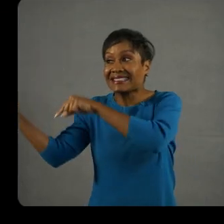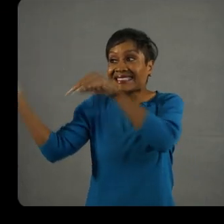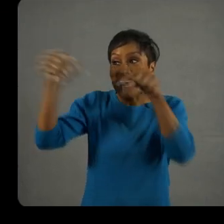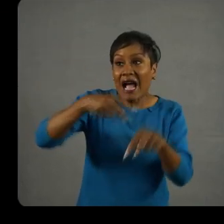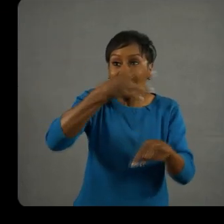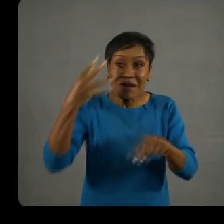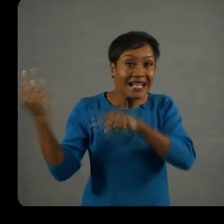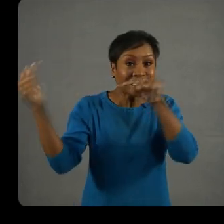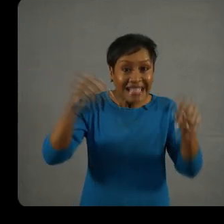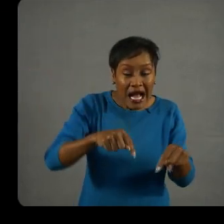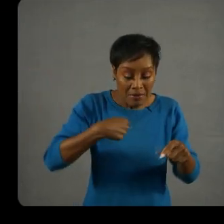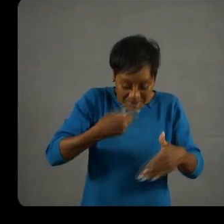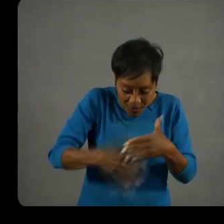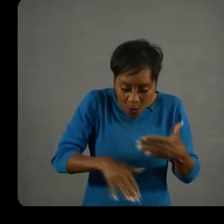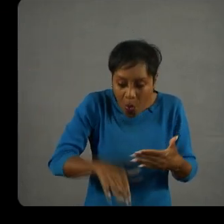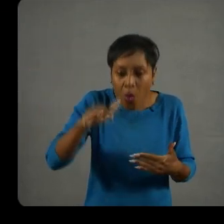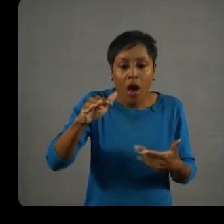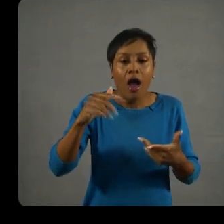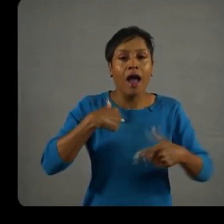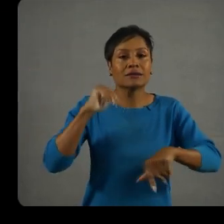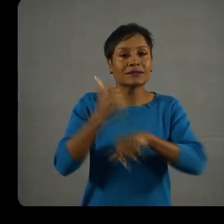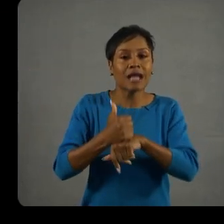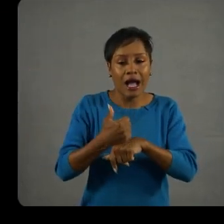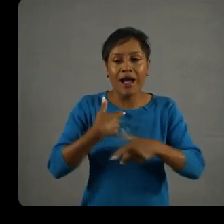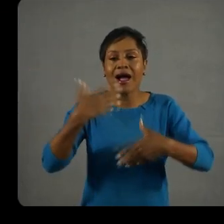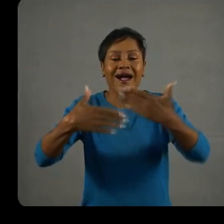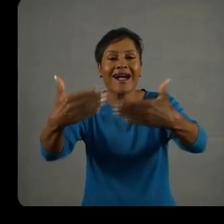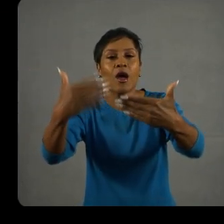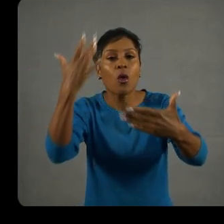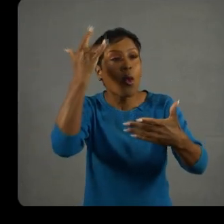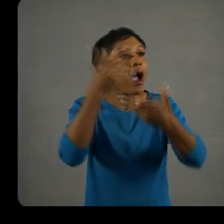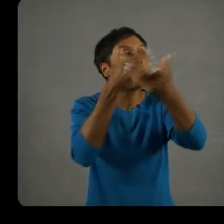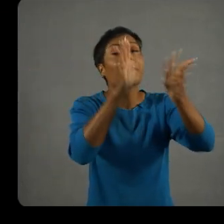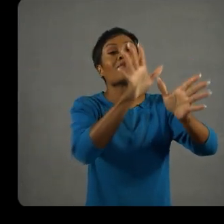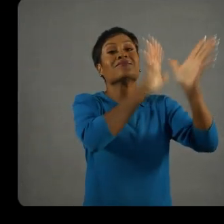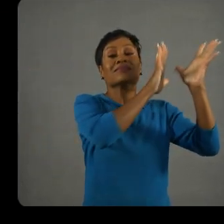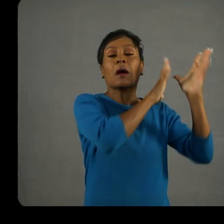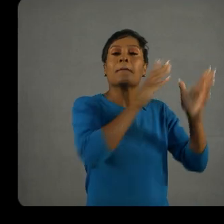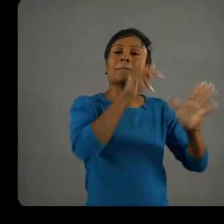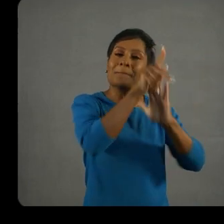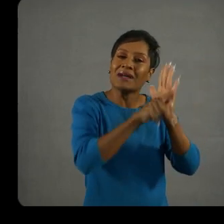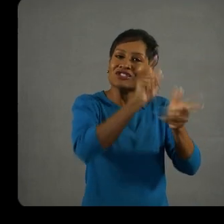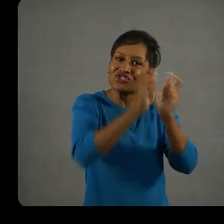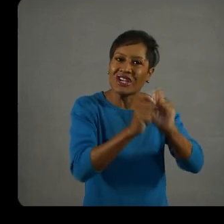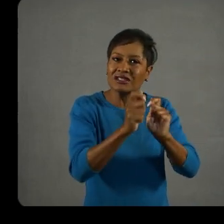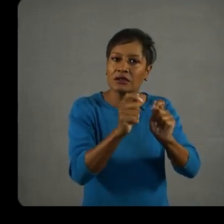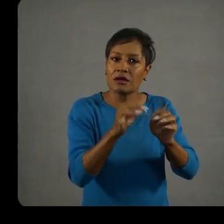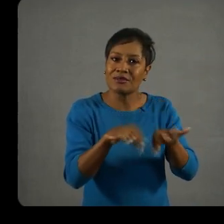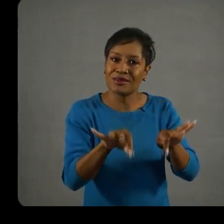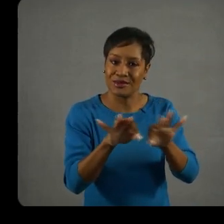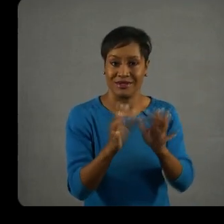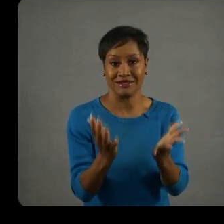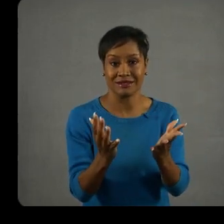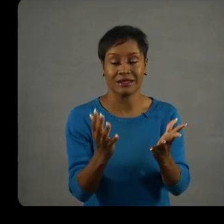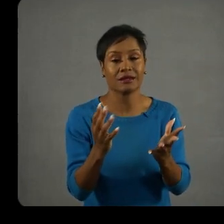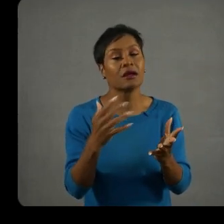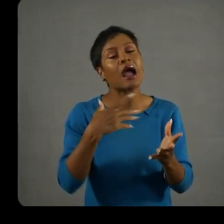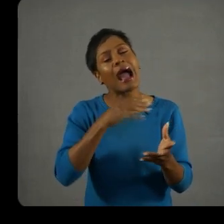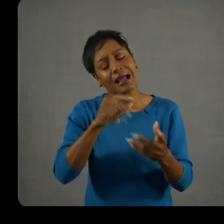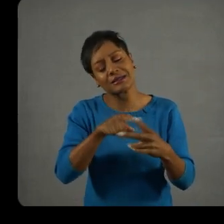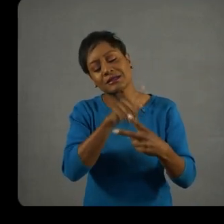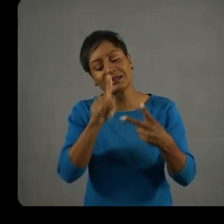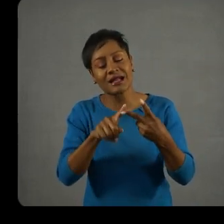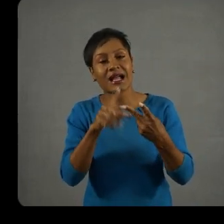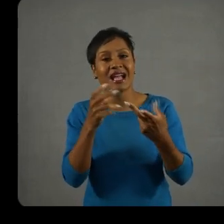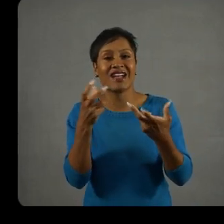those were because of policy changes. So I do believe that policy change is very important. And the second thing that we're doing is making sure that we also